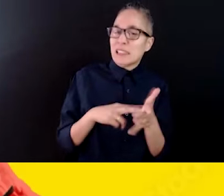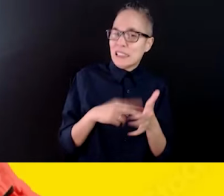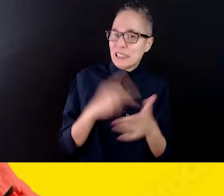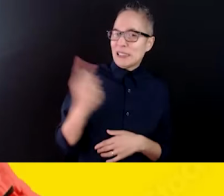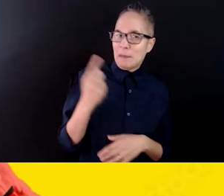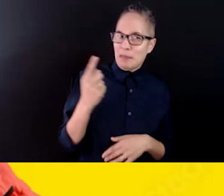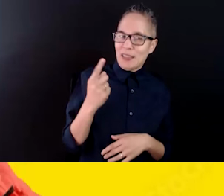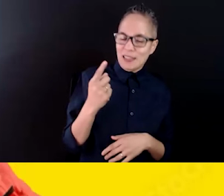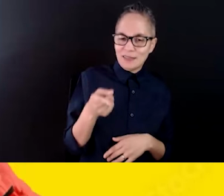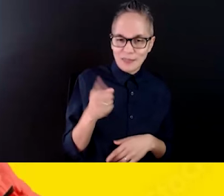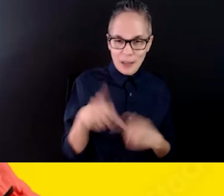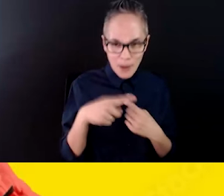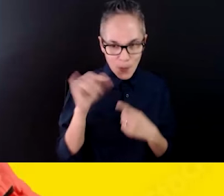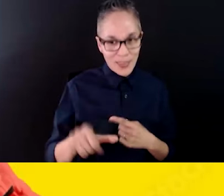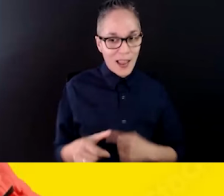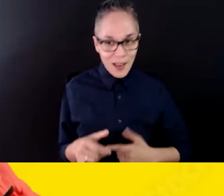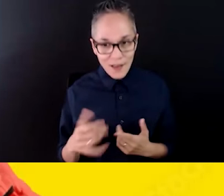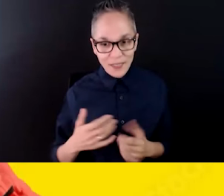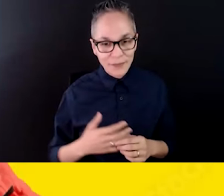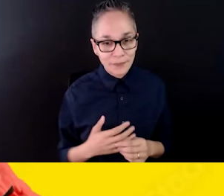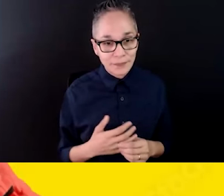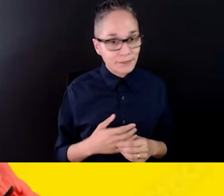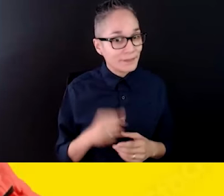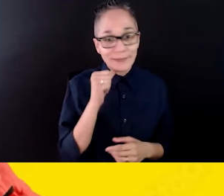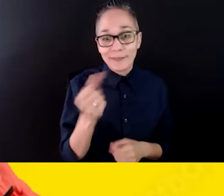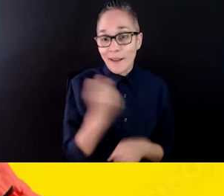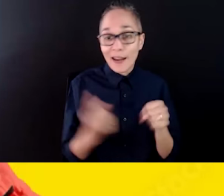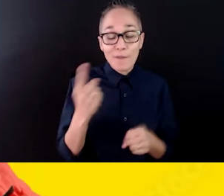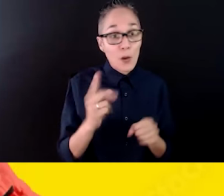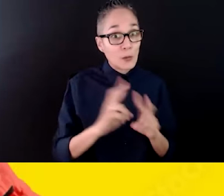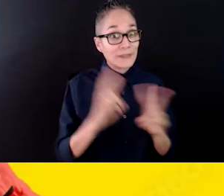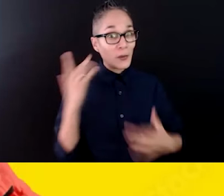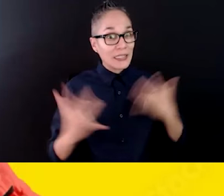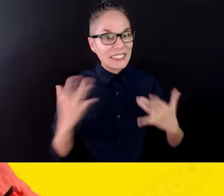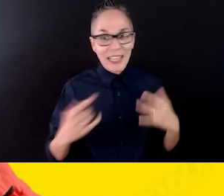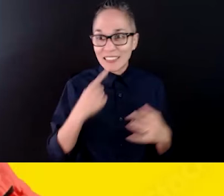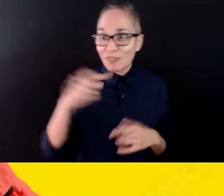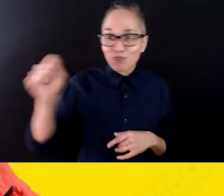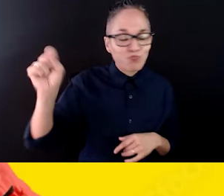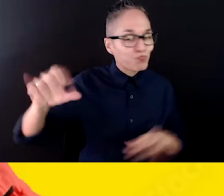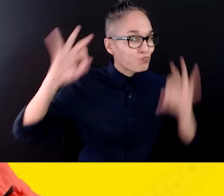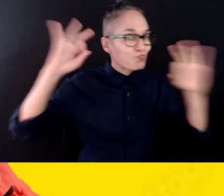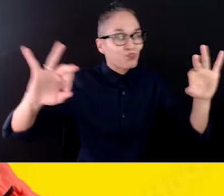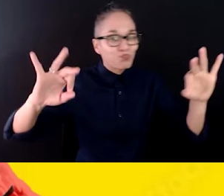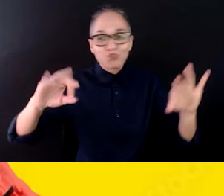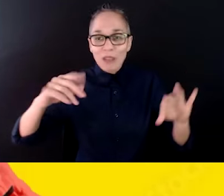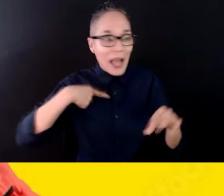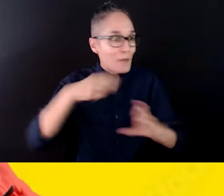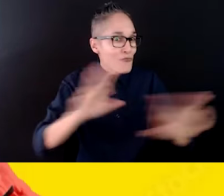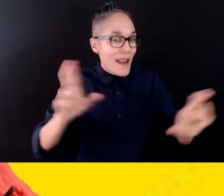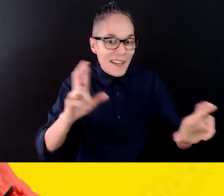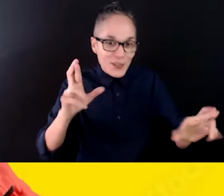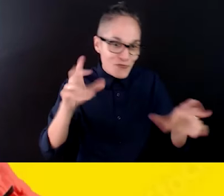to this that, not everyone was super excited and said, yes, I'm totally going to retire here. Right.